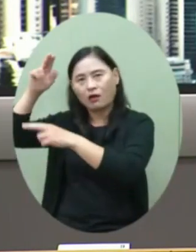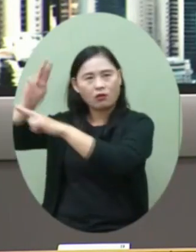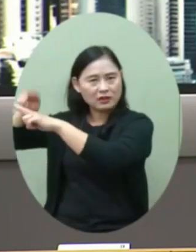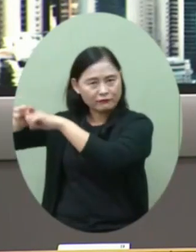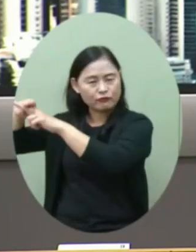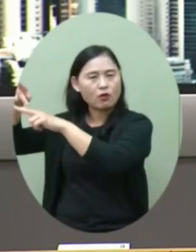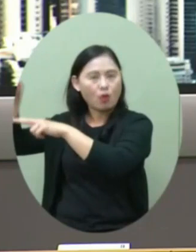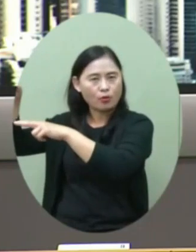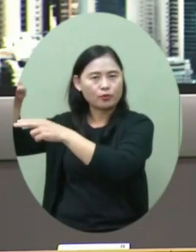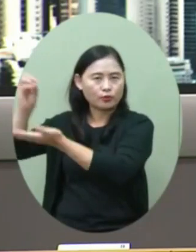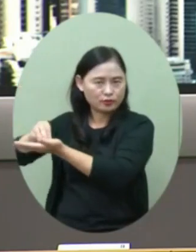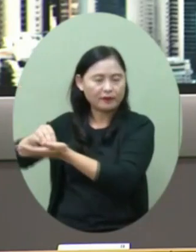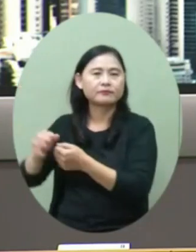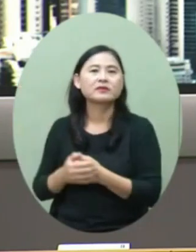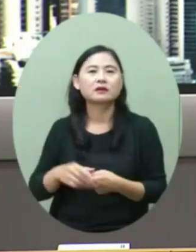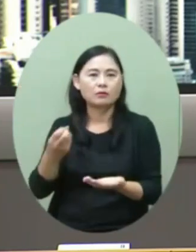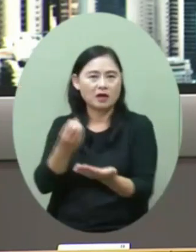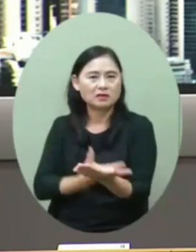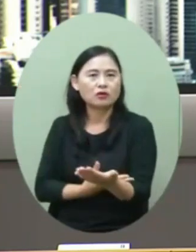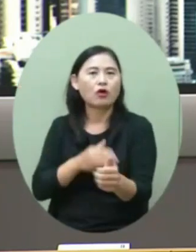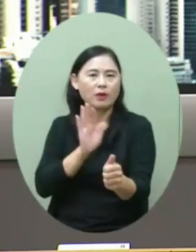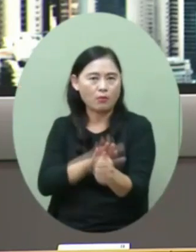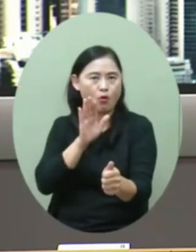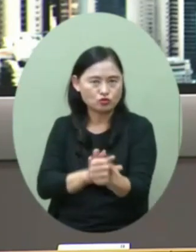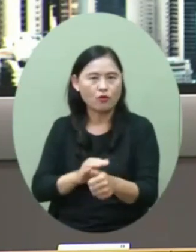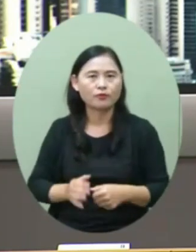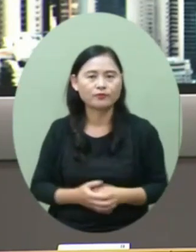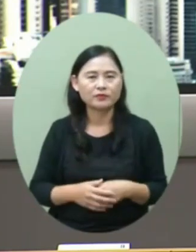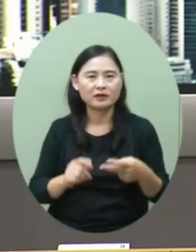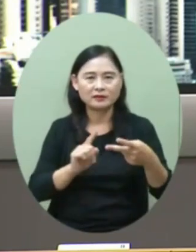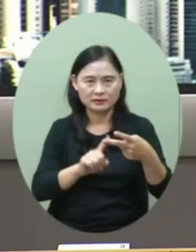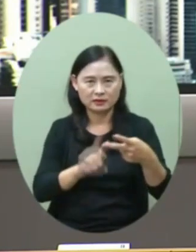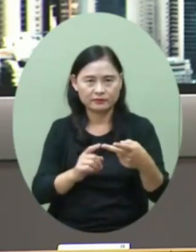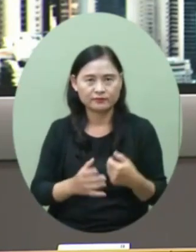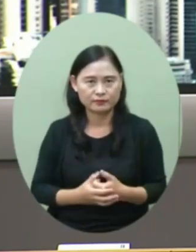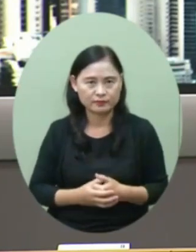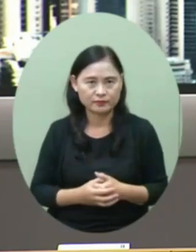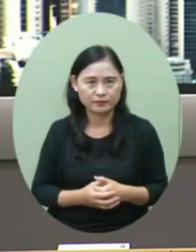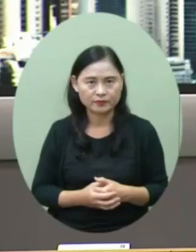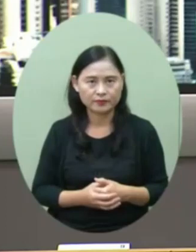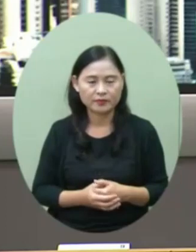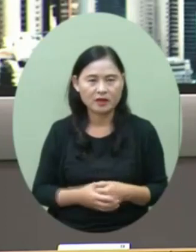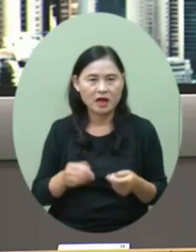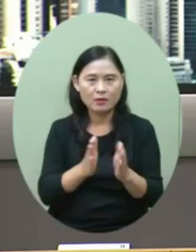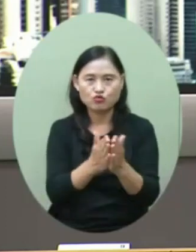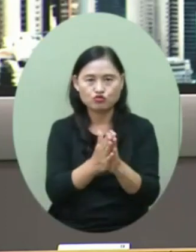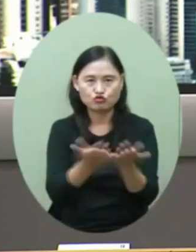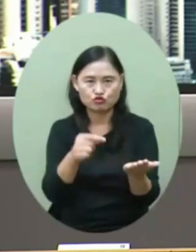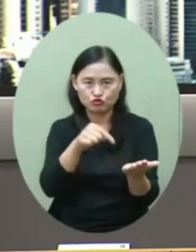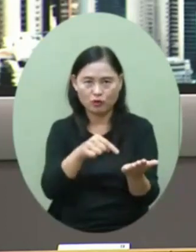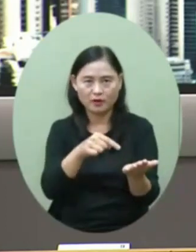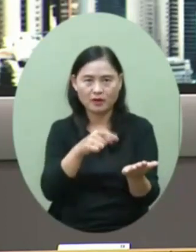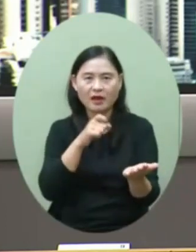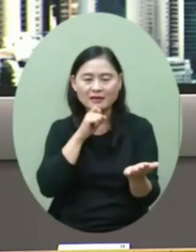to exercise jurisdiction on its own. He has to seek the approval of the CPG first. So this is a